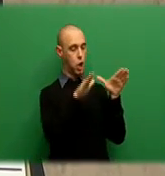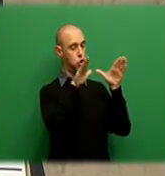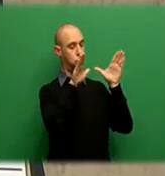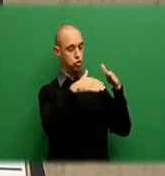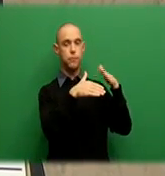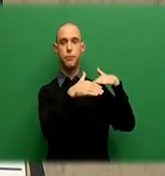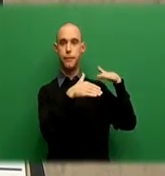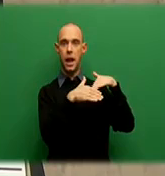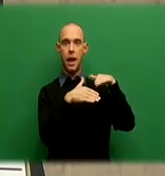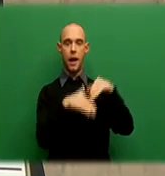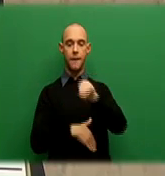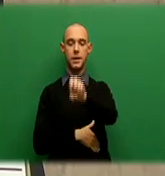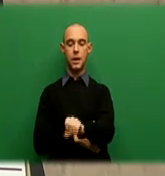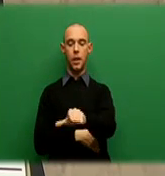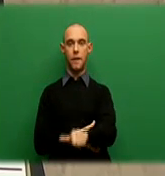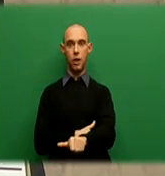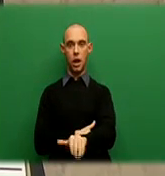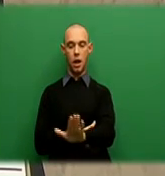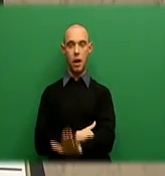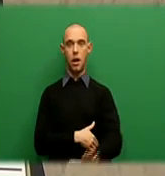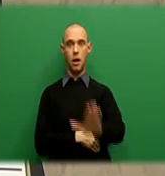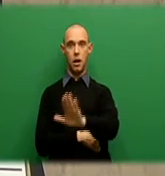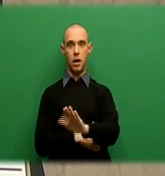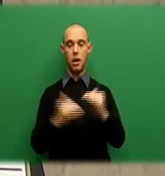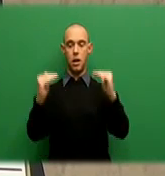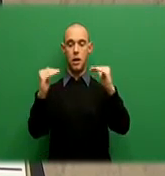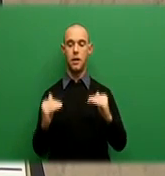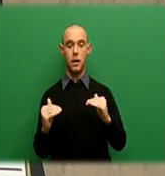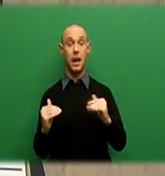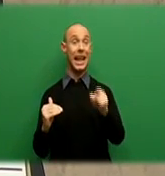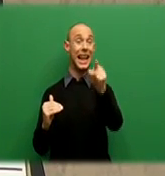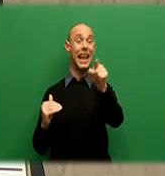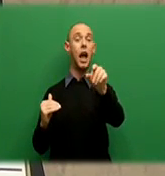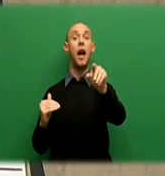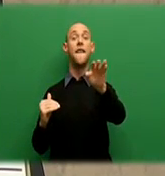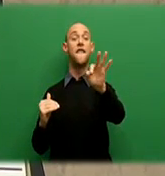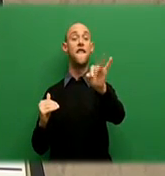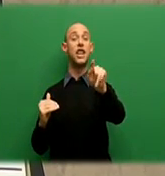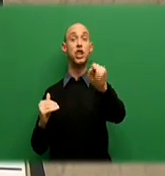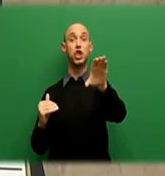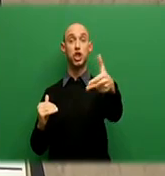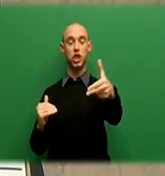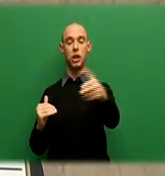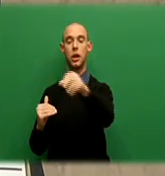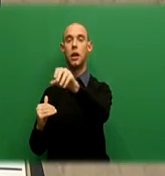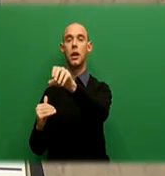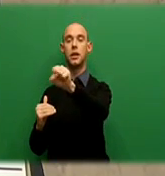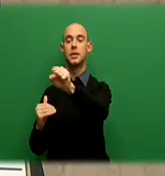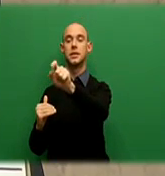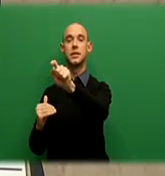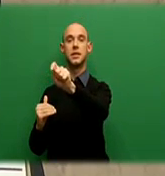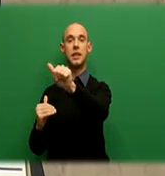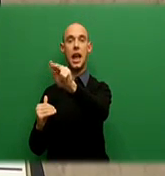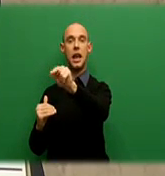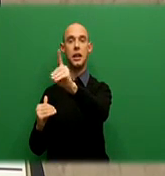to South Africa at the moment is one level above the other two rating agencies and two levels